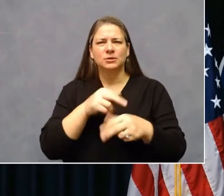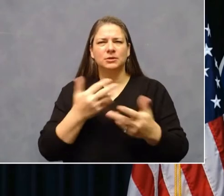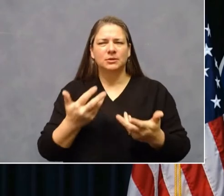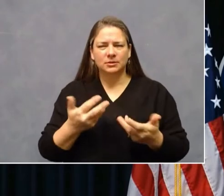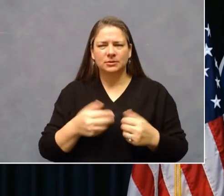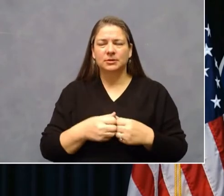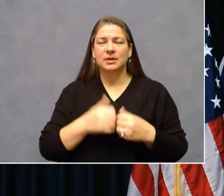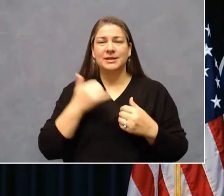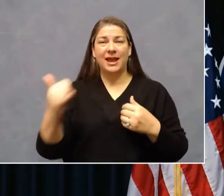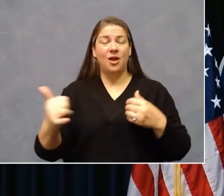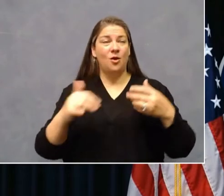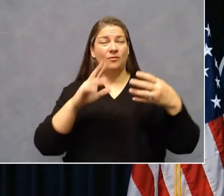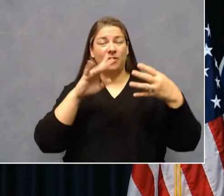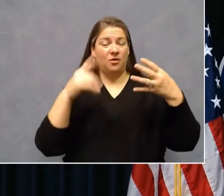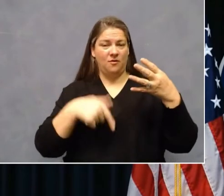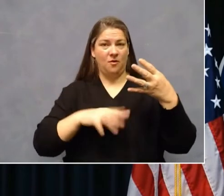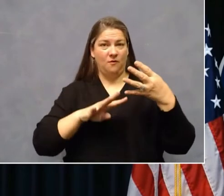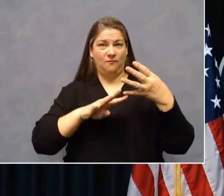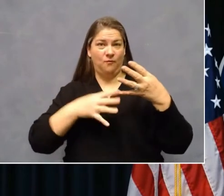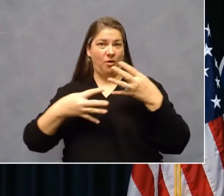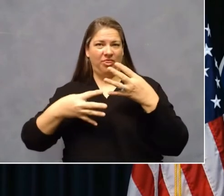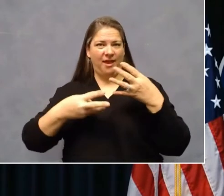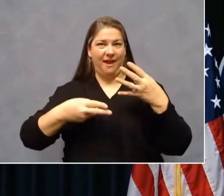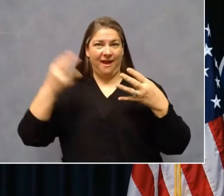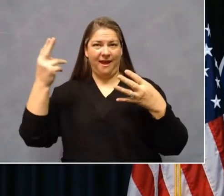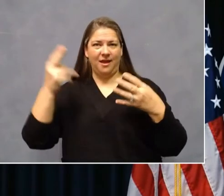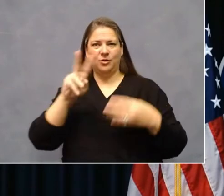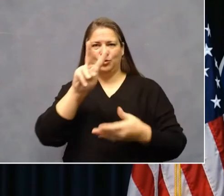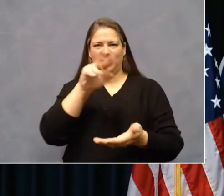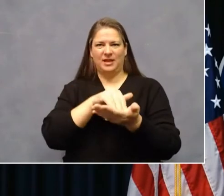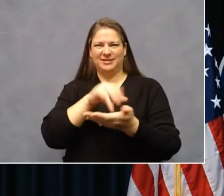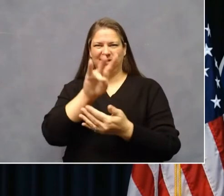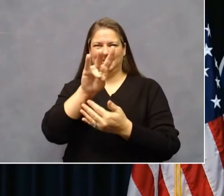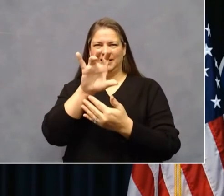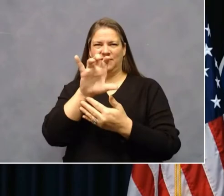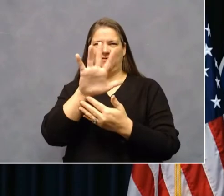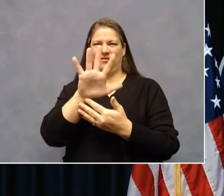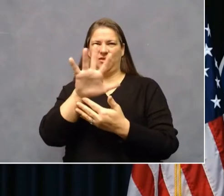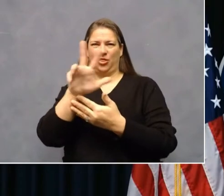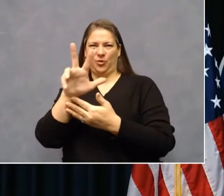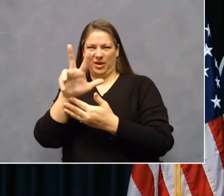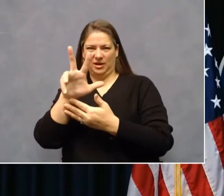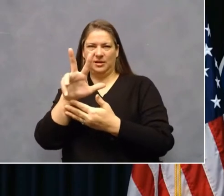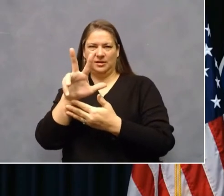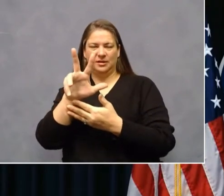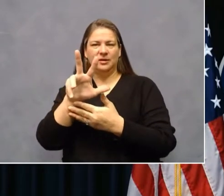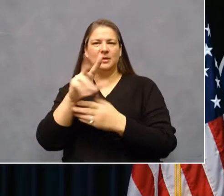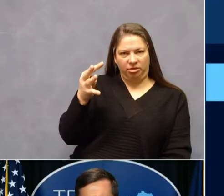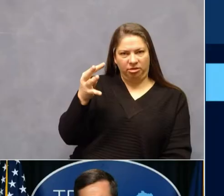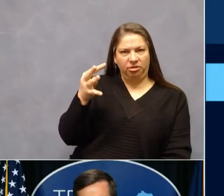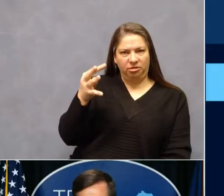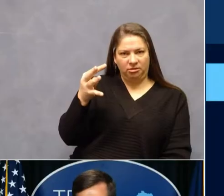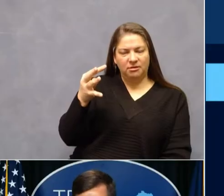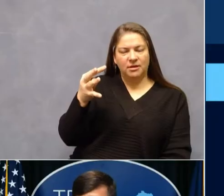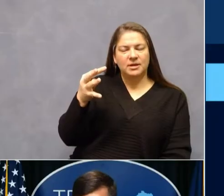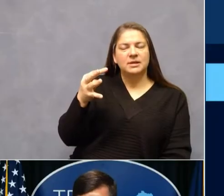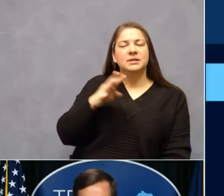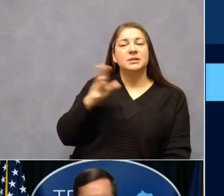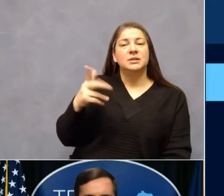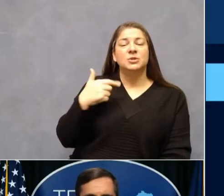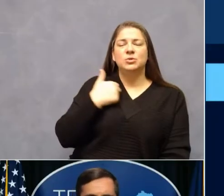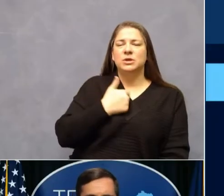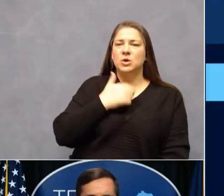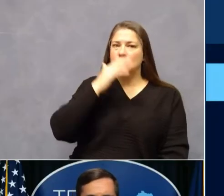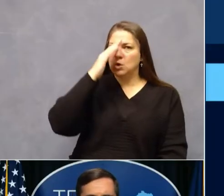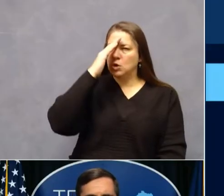the economy, but in restricting activities where the danger of spread is the greatest. The new mandates include shutting down all